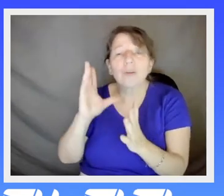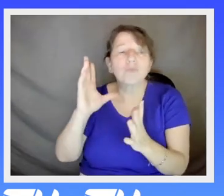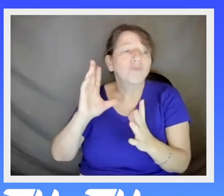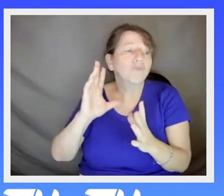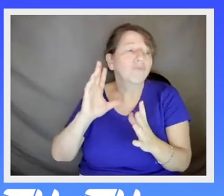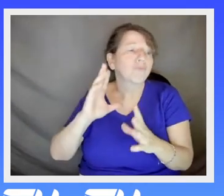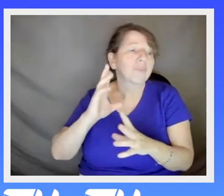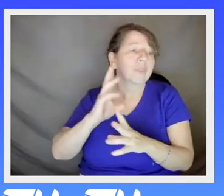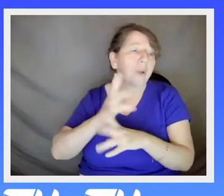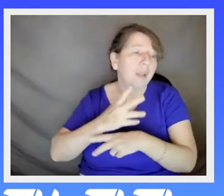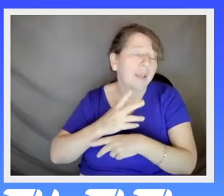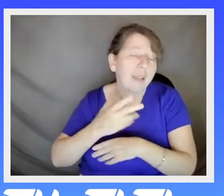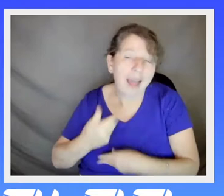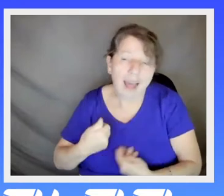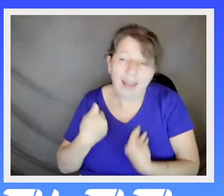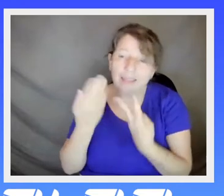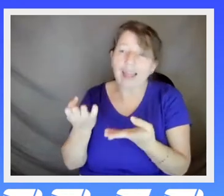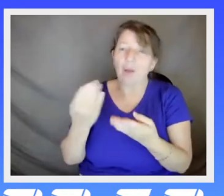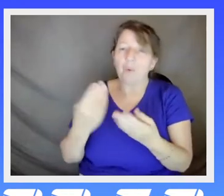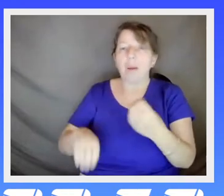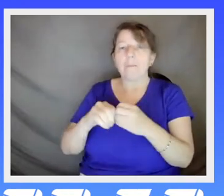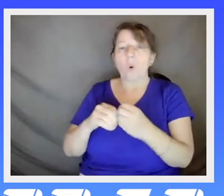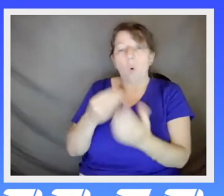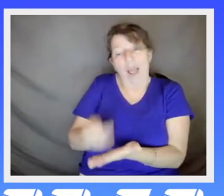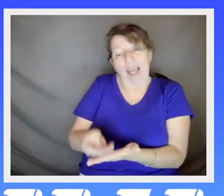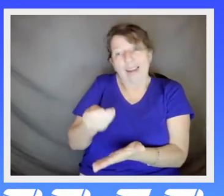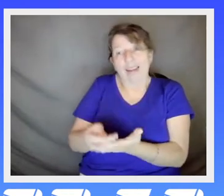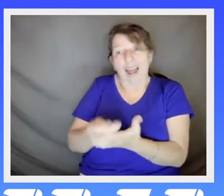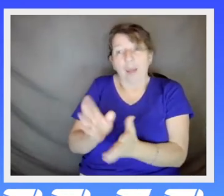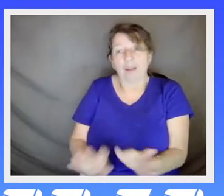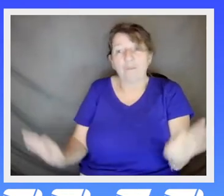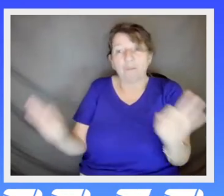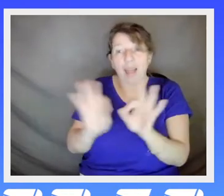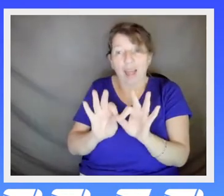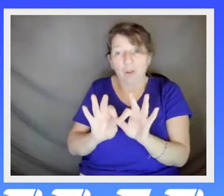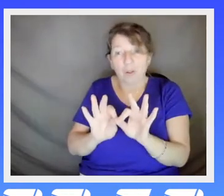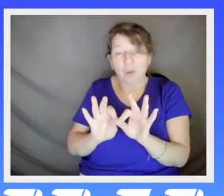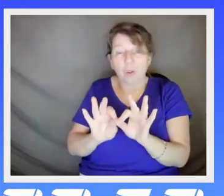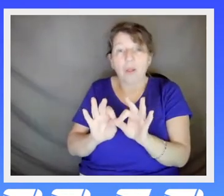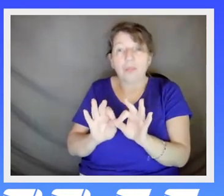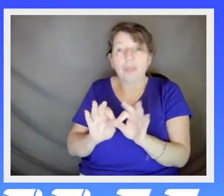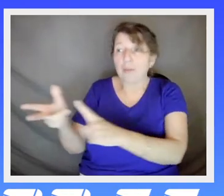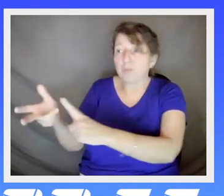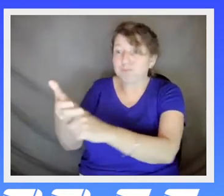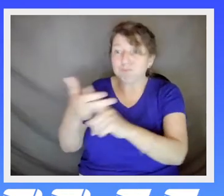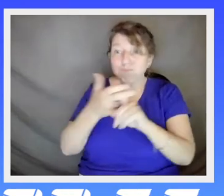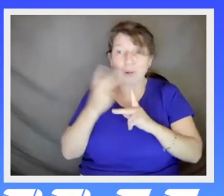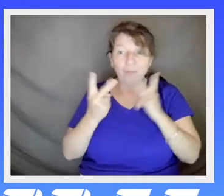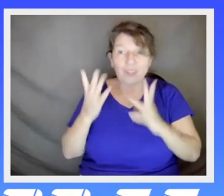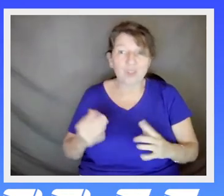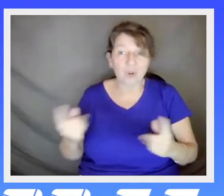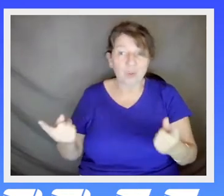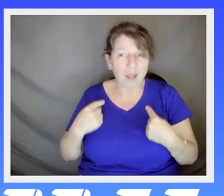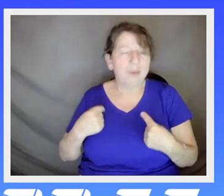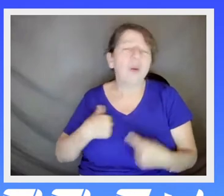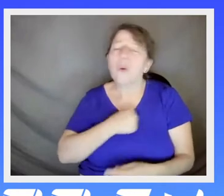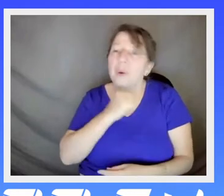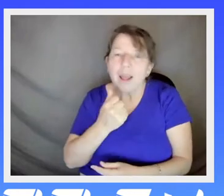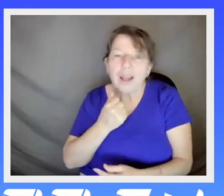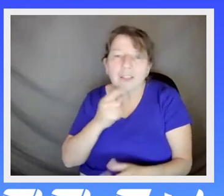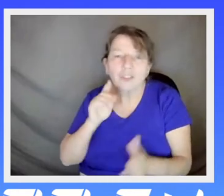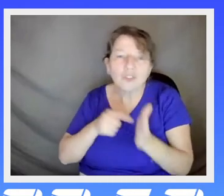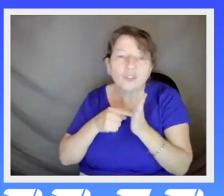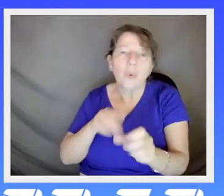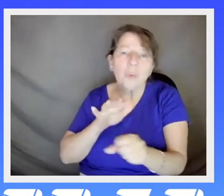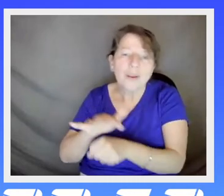value in our city, and we don't do it justice enough. I think we can actually show, in fact, that because of arts organizations and because